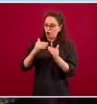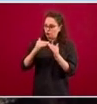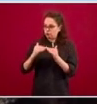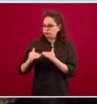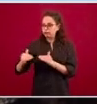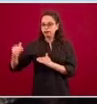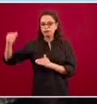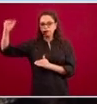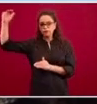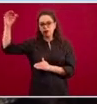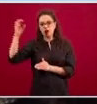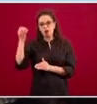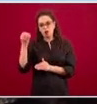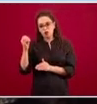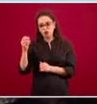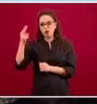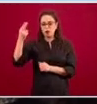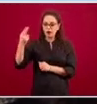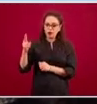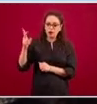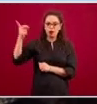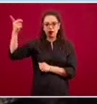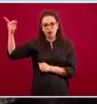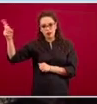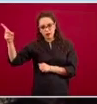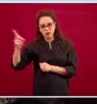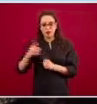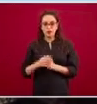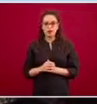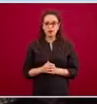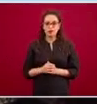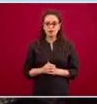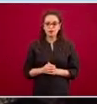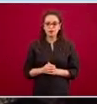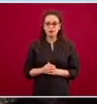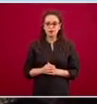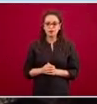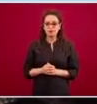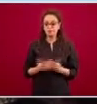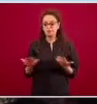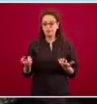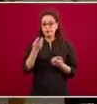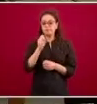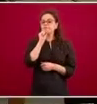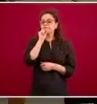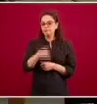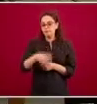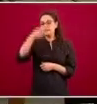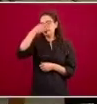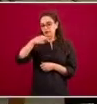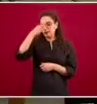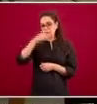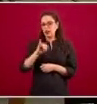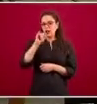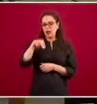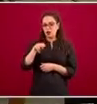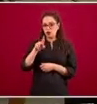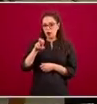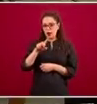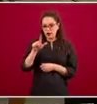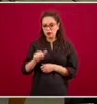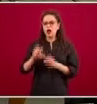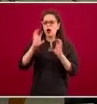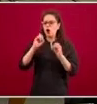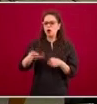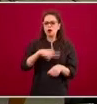then as the year gets less hot, they start to show an increase again. And